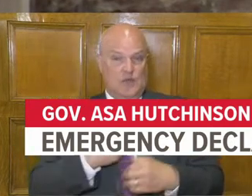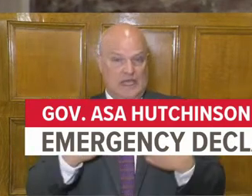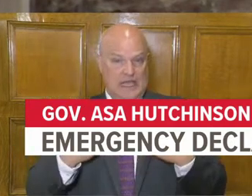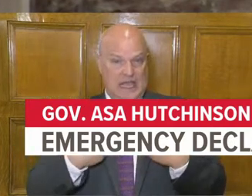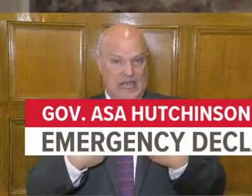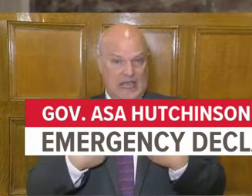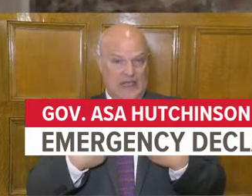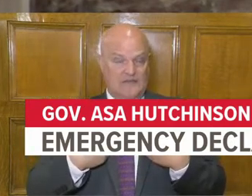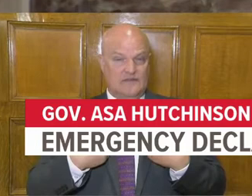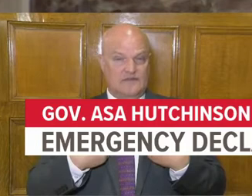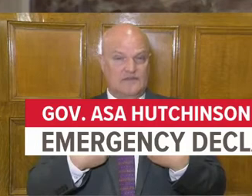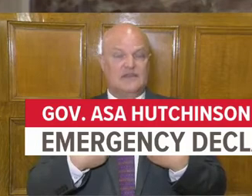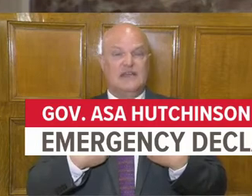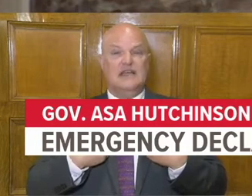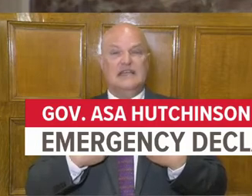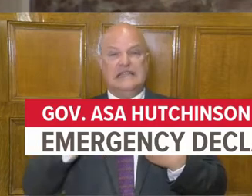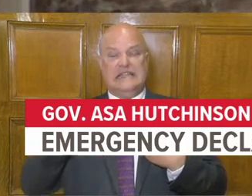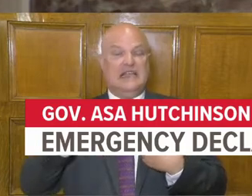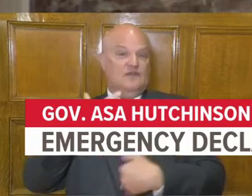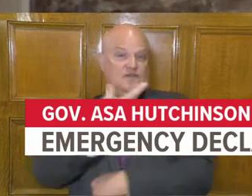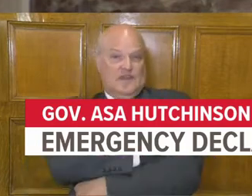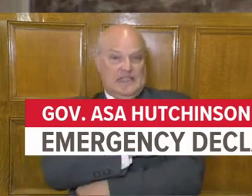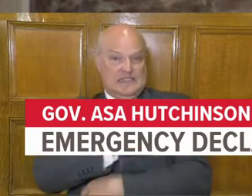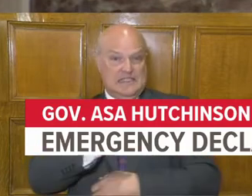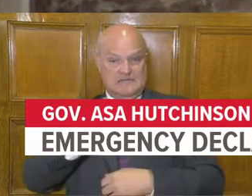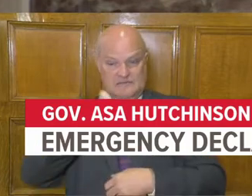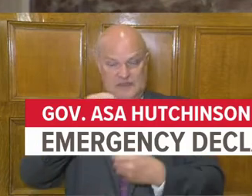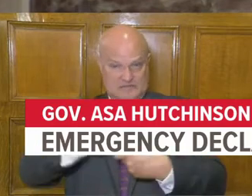if we don't get the vaccinations out, if we have